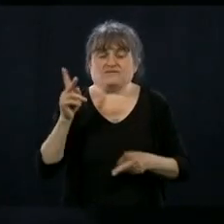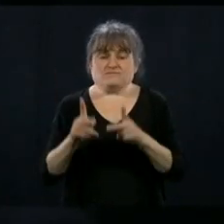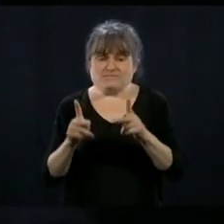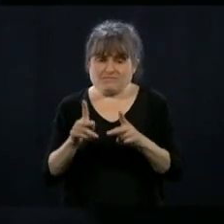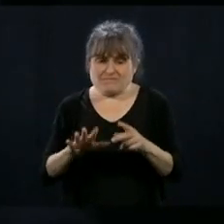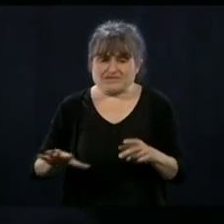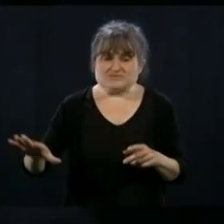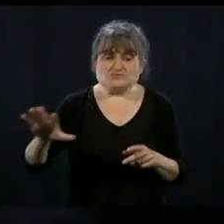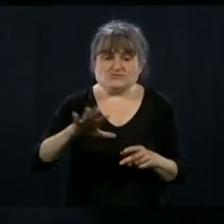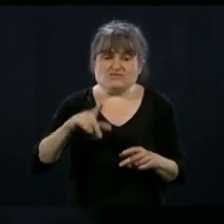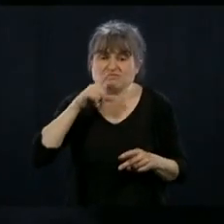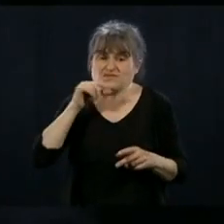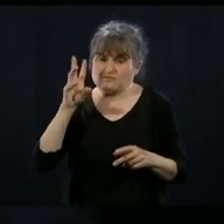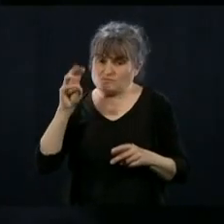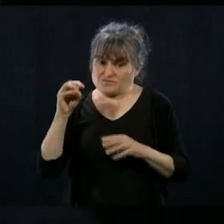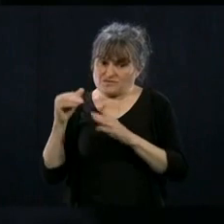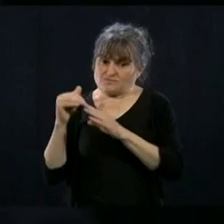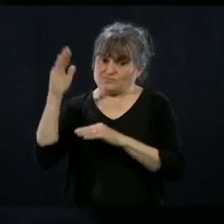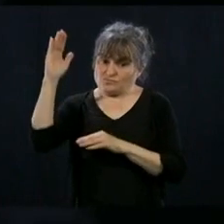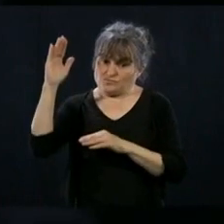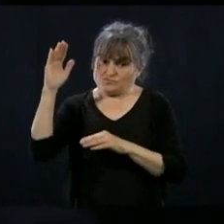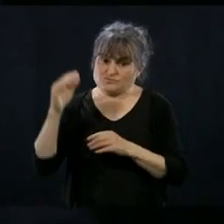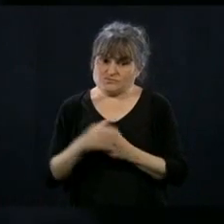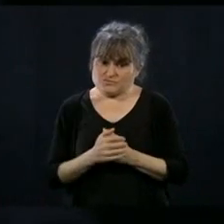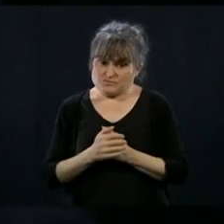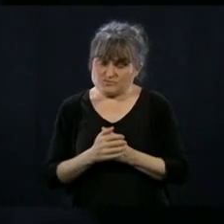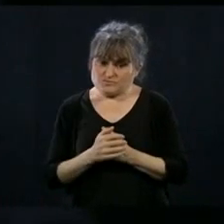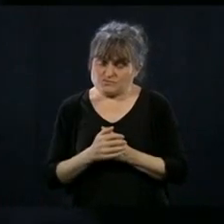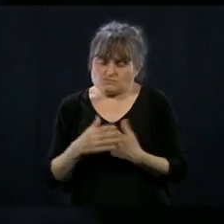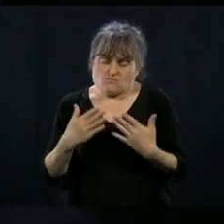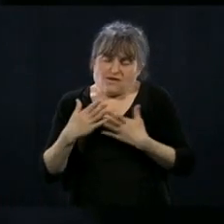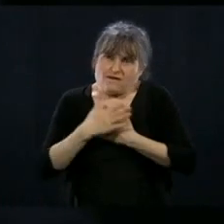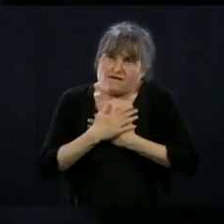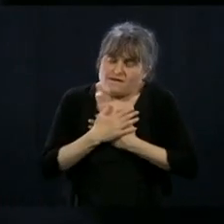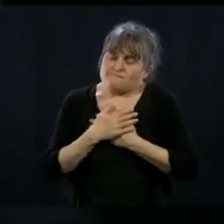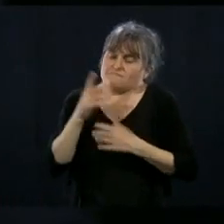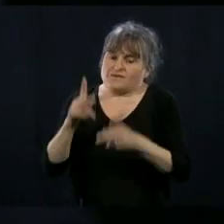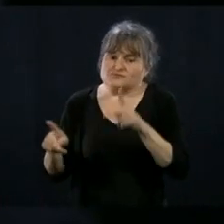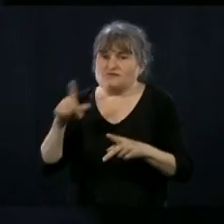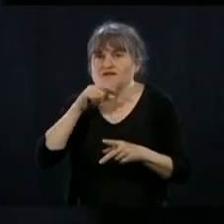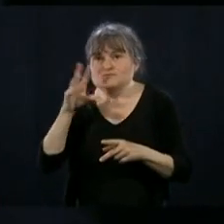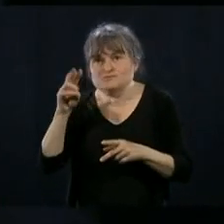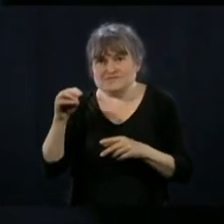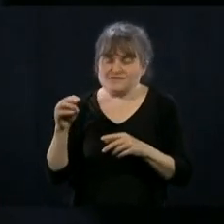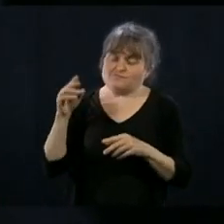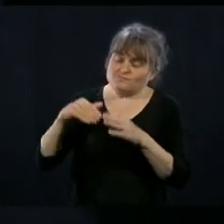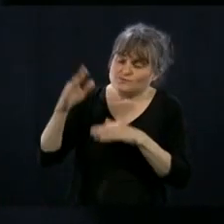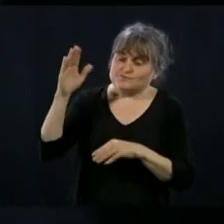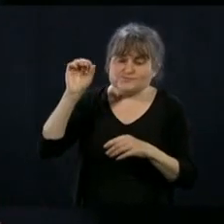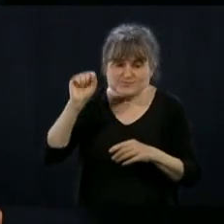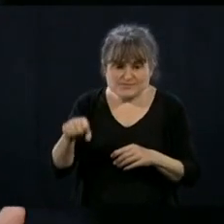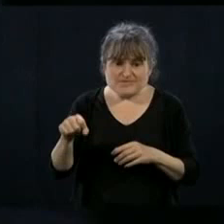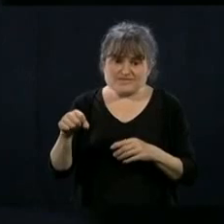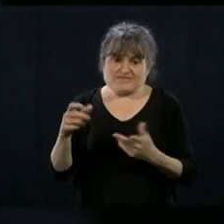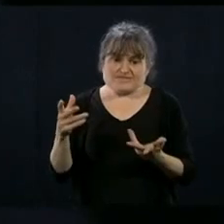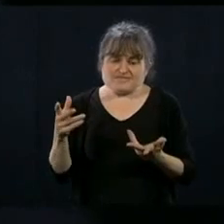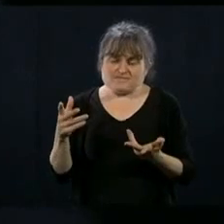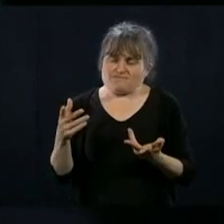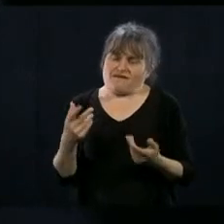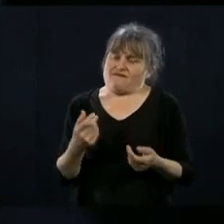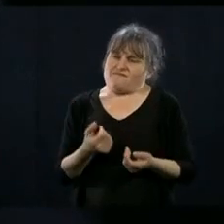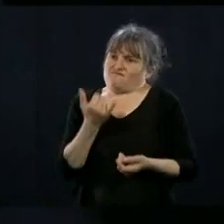particularly be careful with people who are 60 and over. It's not because I don't love you. People 60 and over, it's